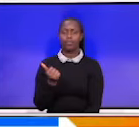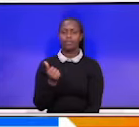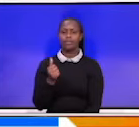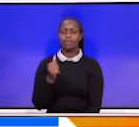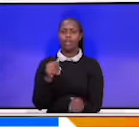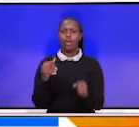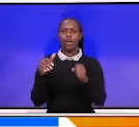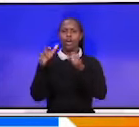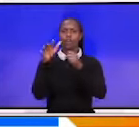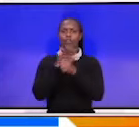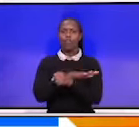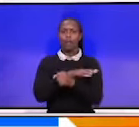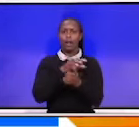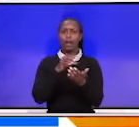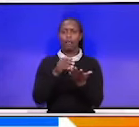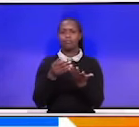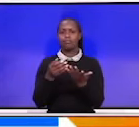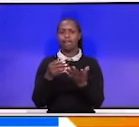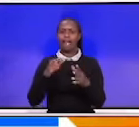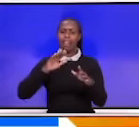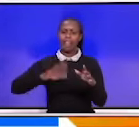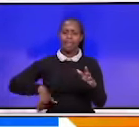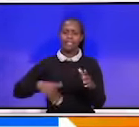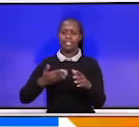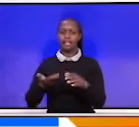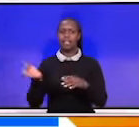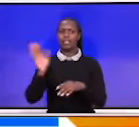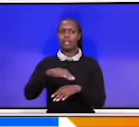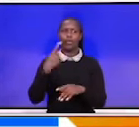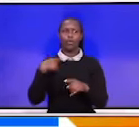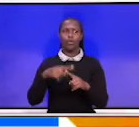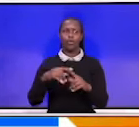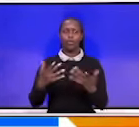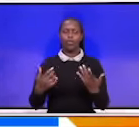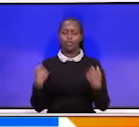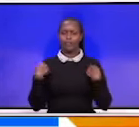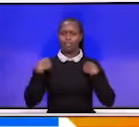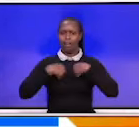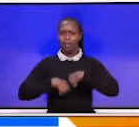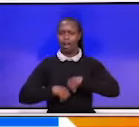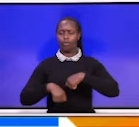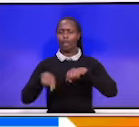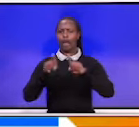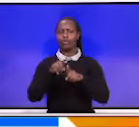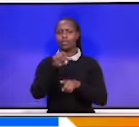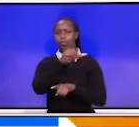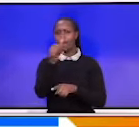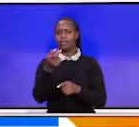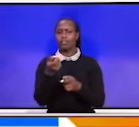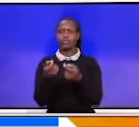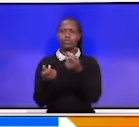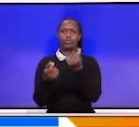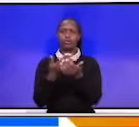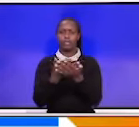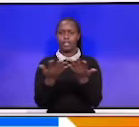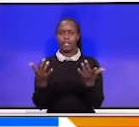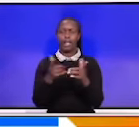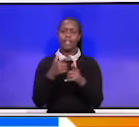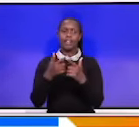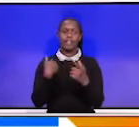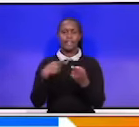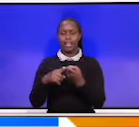late return of their gowns and other smaller things, and I waived the same. This